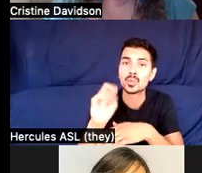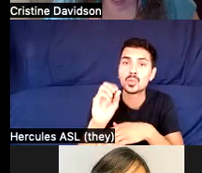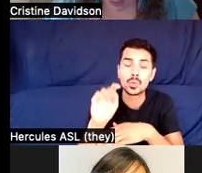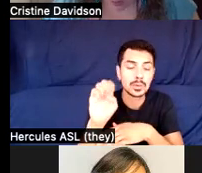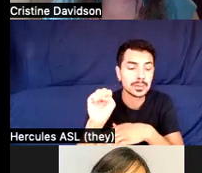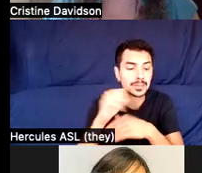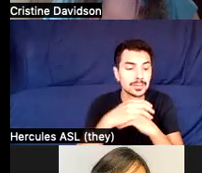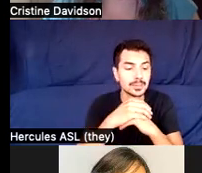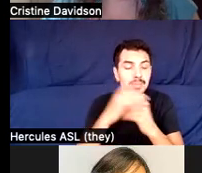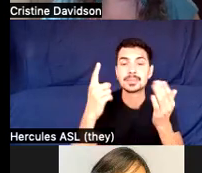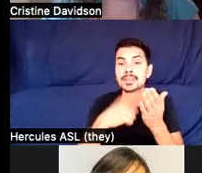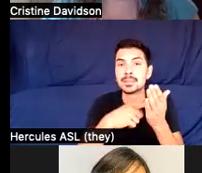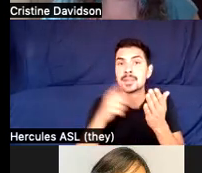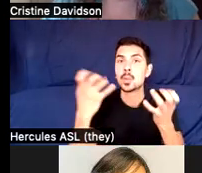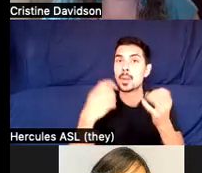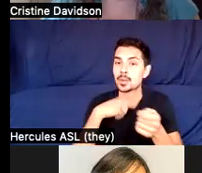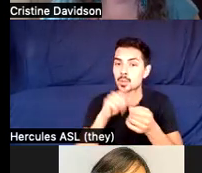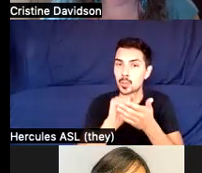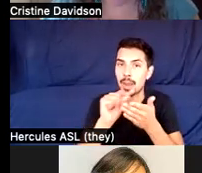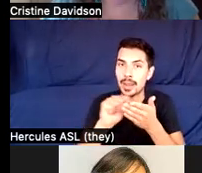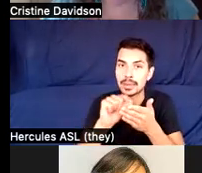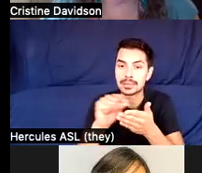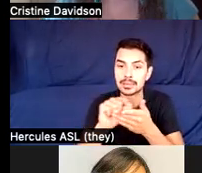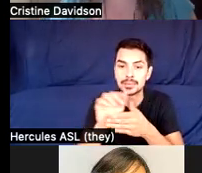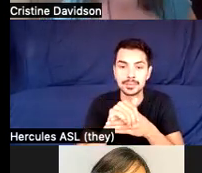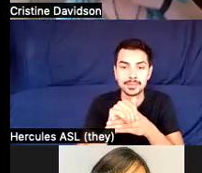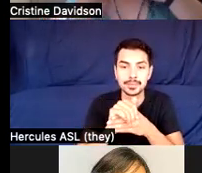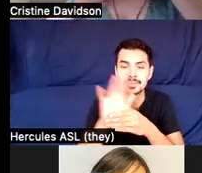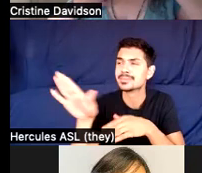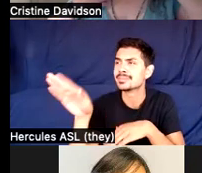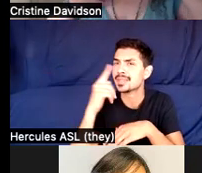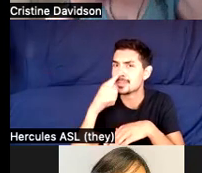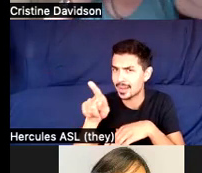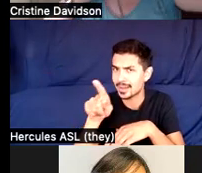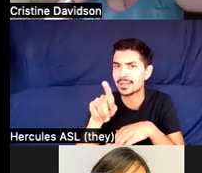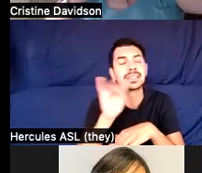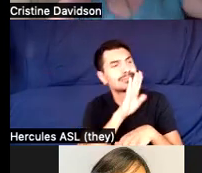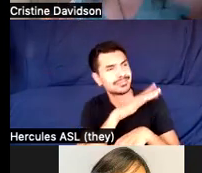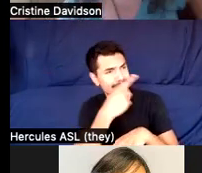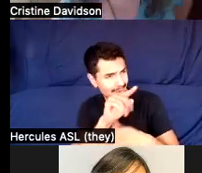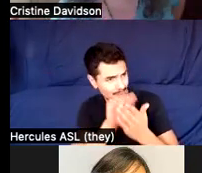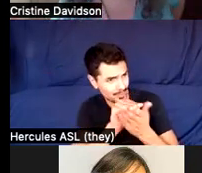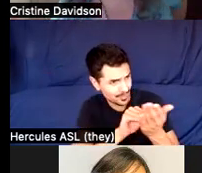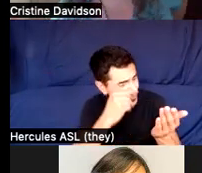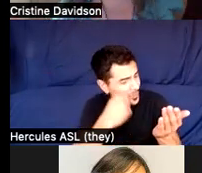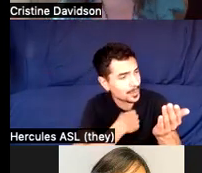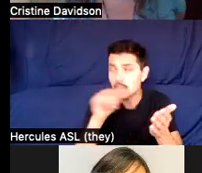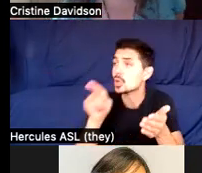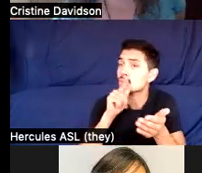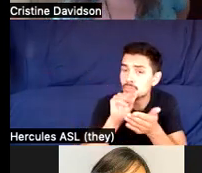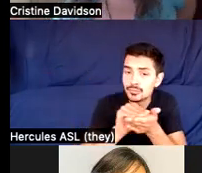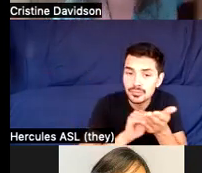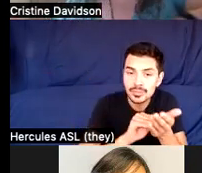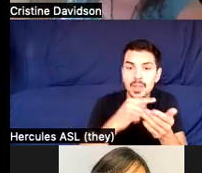you know, sometimes they want you to write things down. And so, hey, can you write that down? It just depends. We would follow the lead of the survivor,